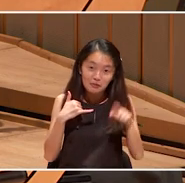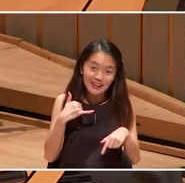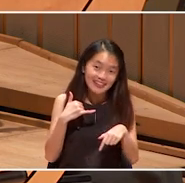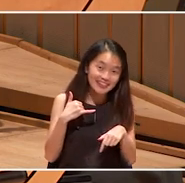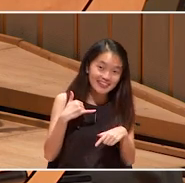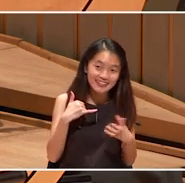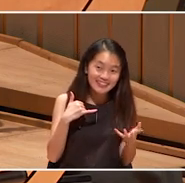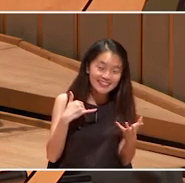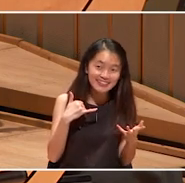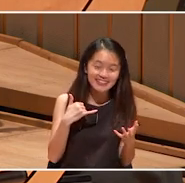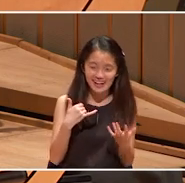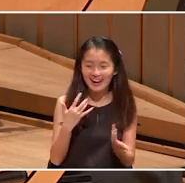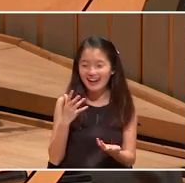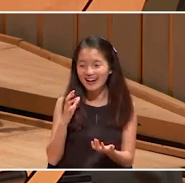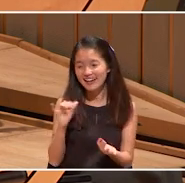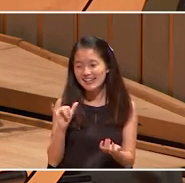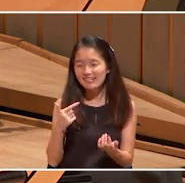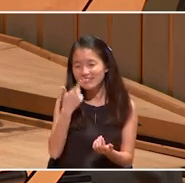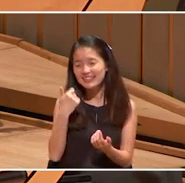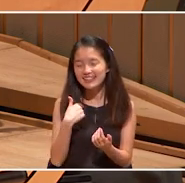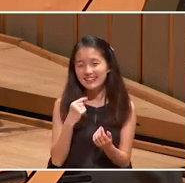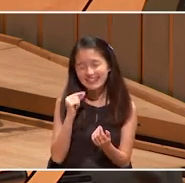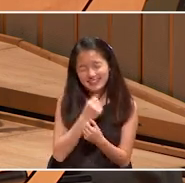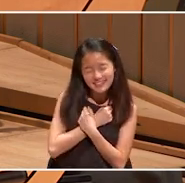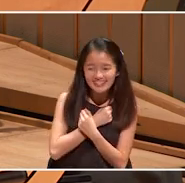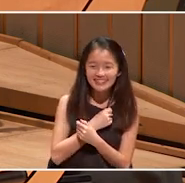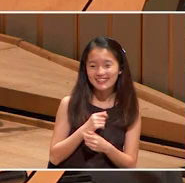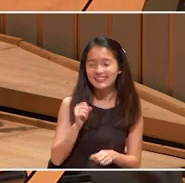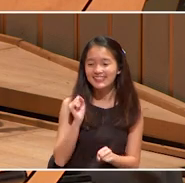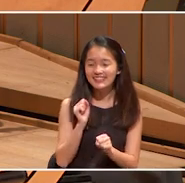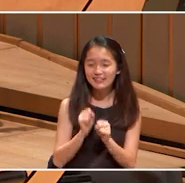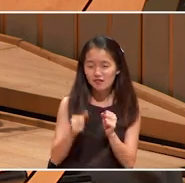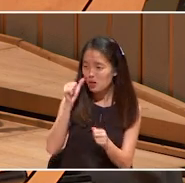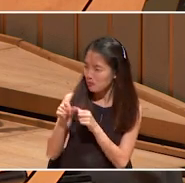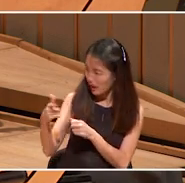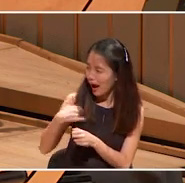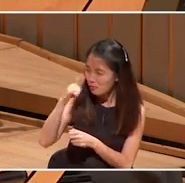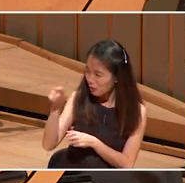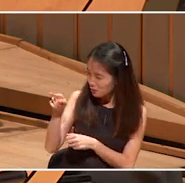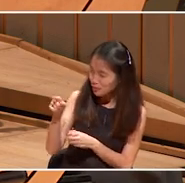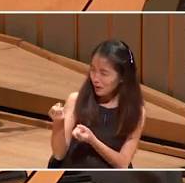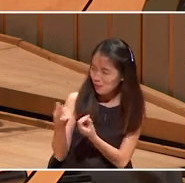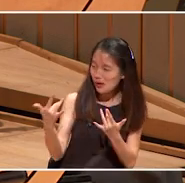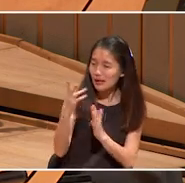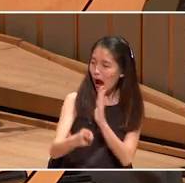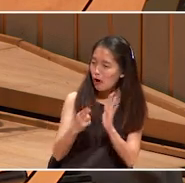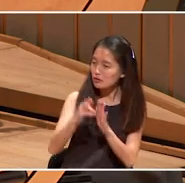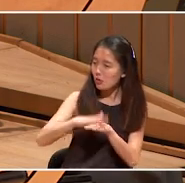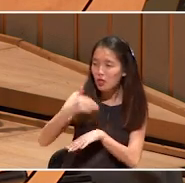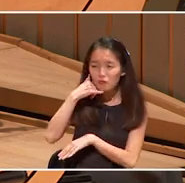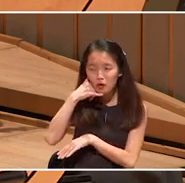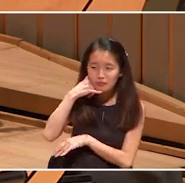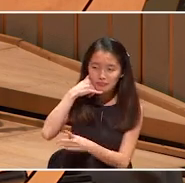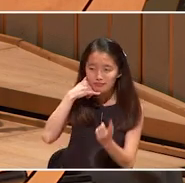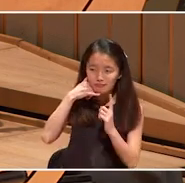mean, what do you say when you're six and you have a crush on someone? I don't know. But do you remember I would call you all those hours on the phone, the monologue phone? Do you remember